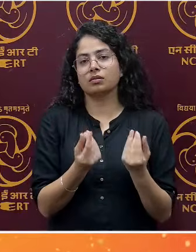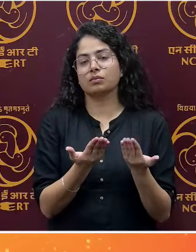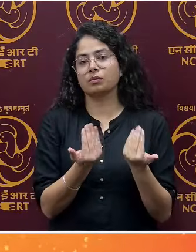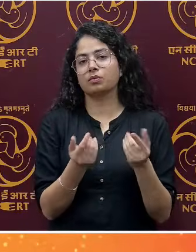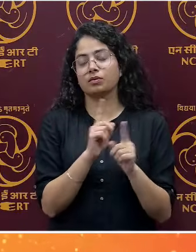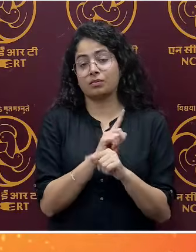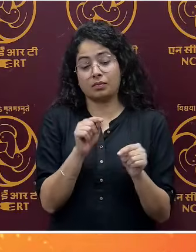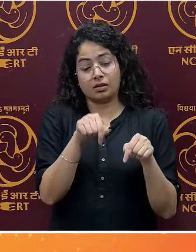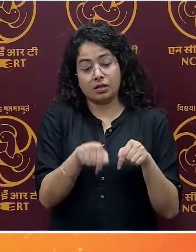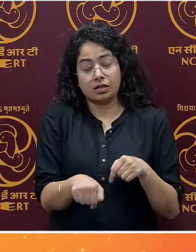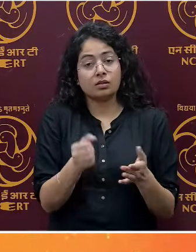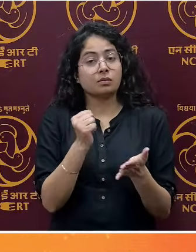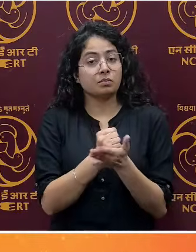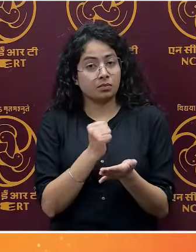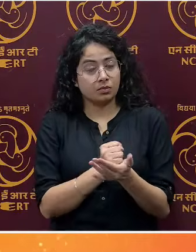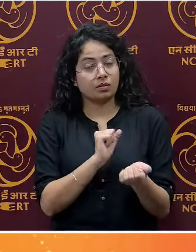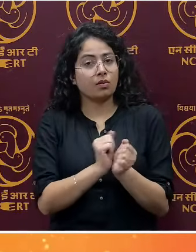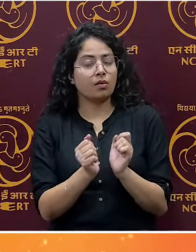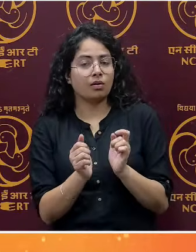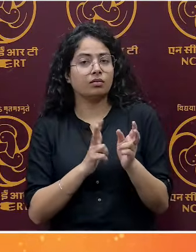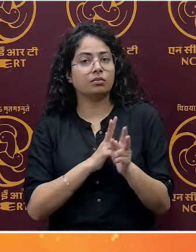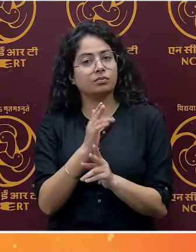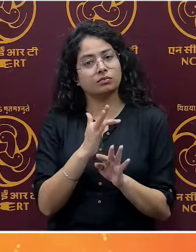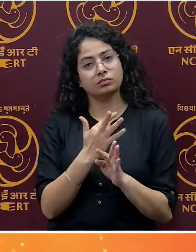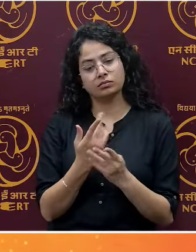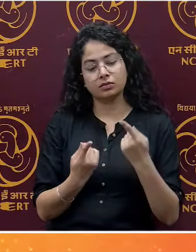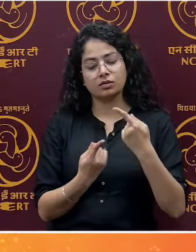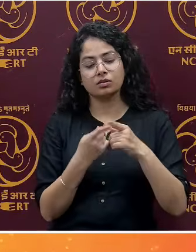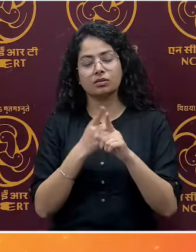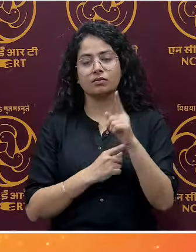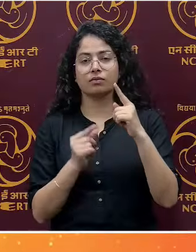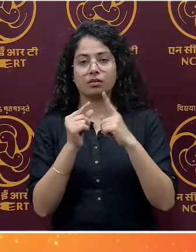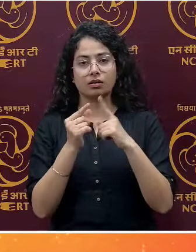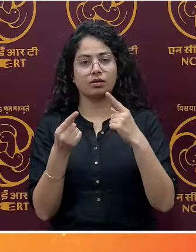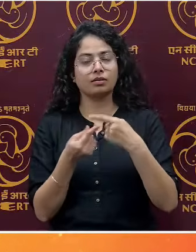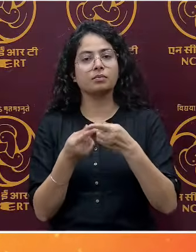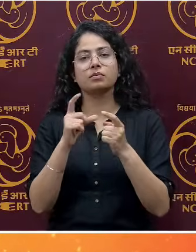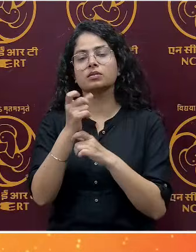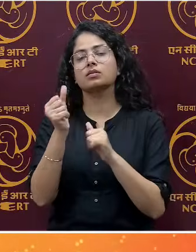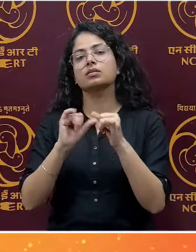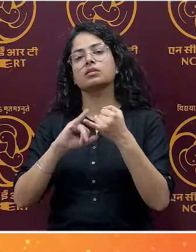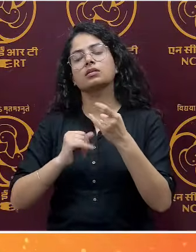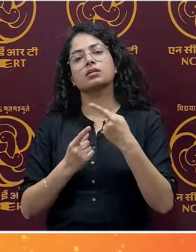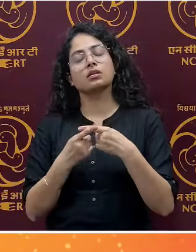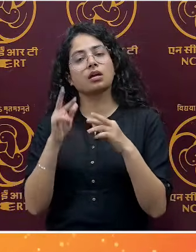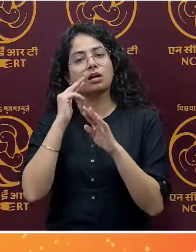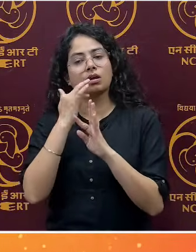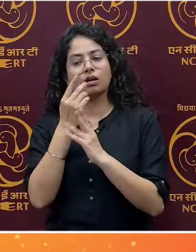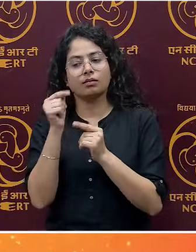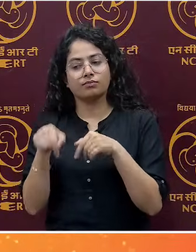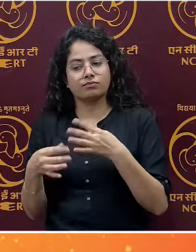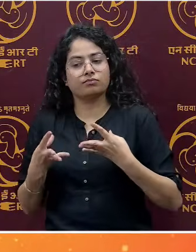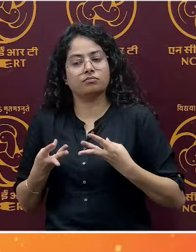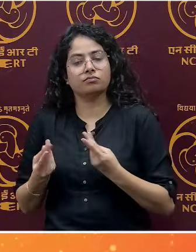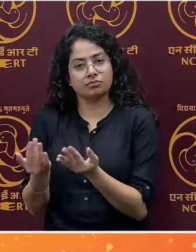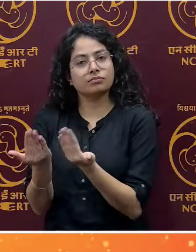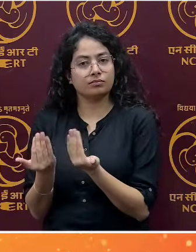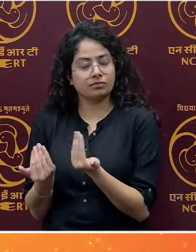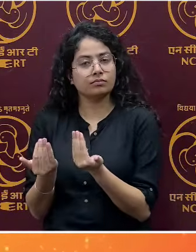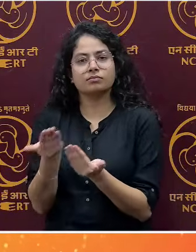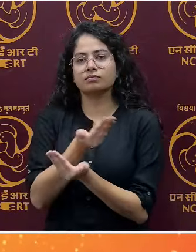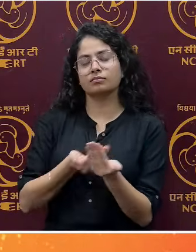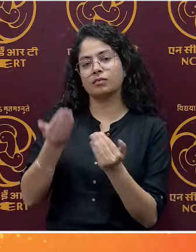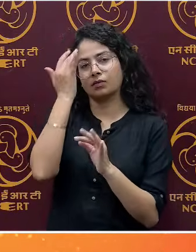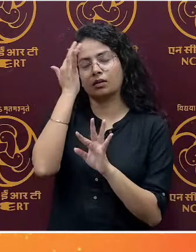to be converted, or we can say typecasted, into something on which calculations can be done. Since we know